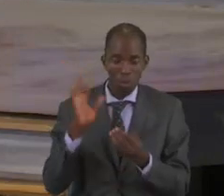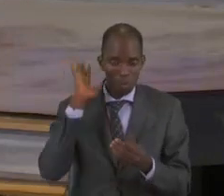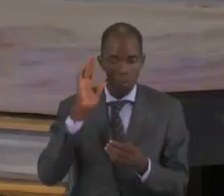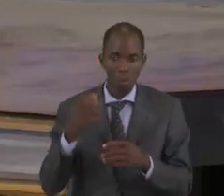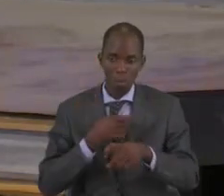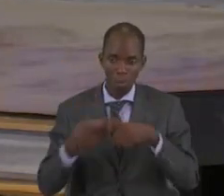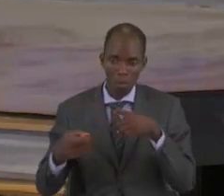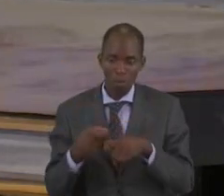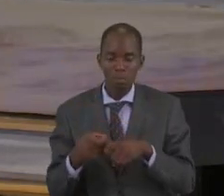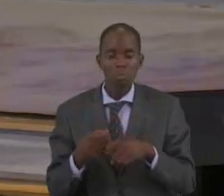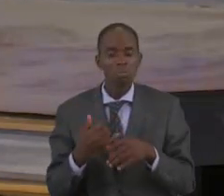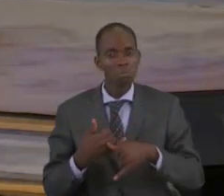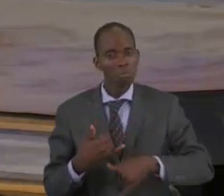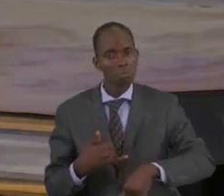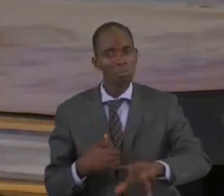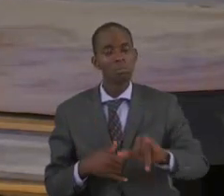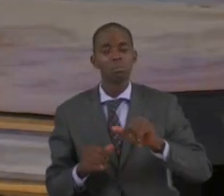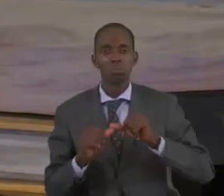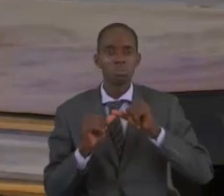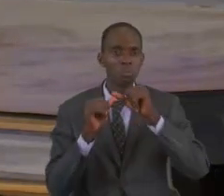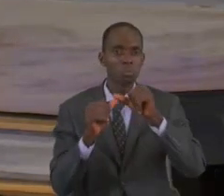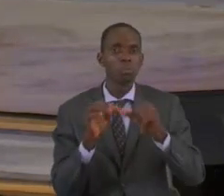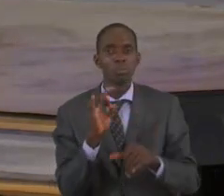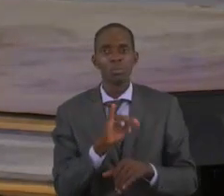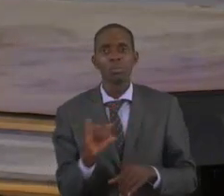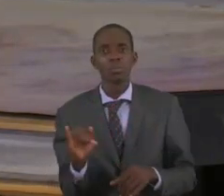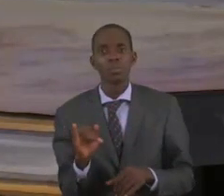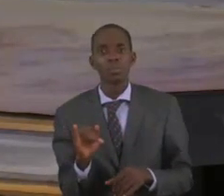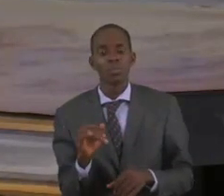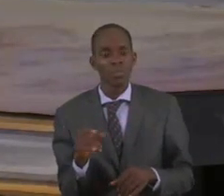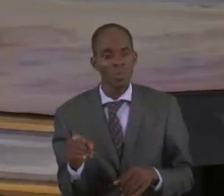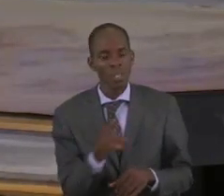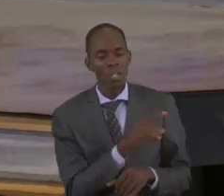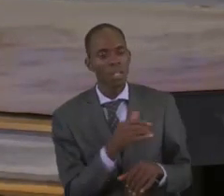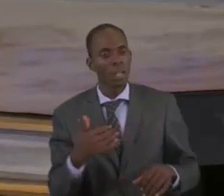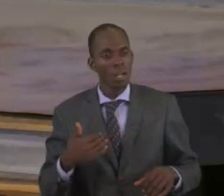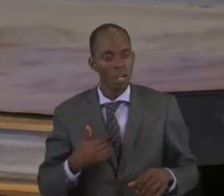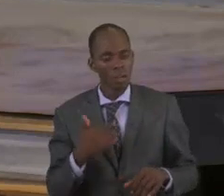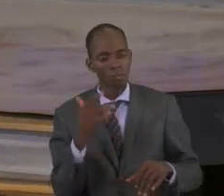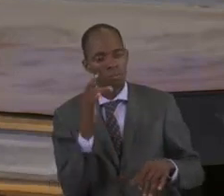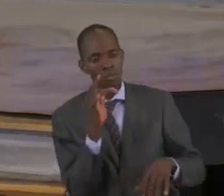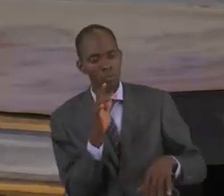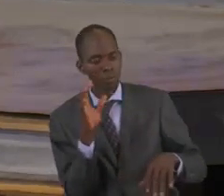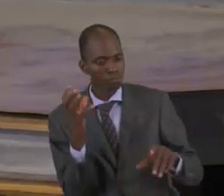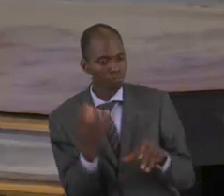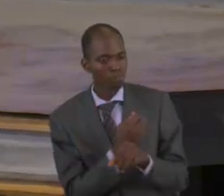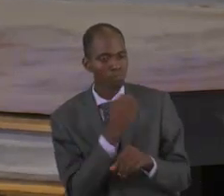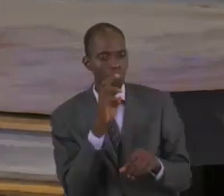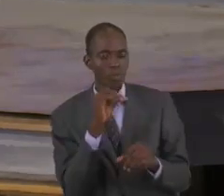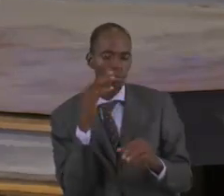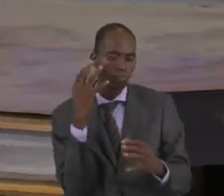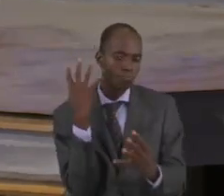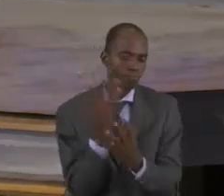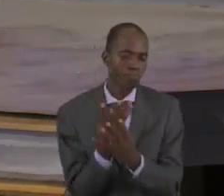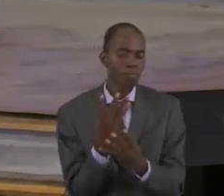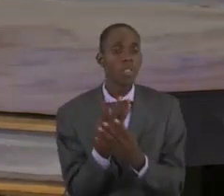yet they kept on preaching. They had laid hands on them, imprisoned them,